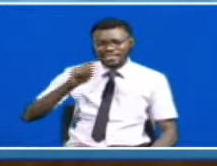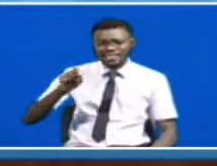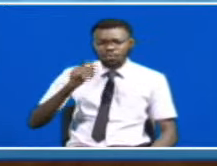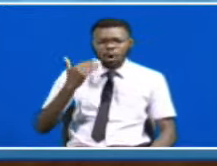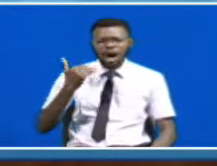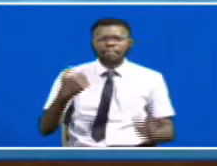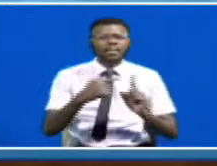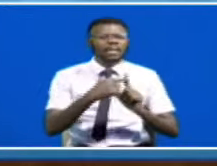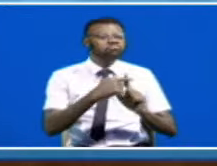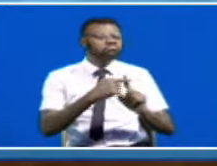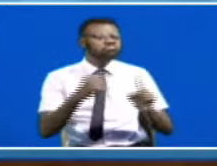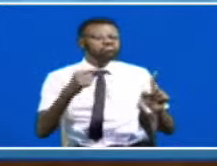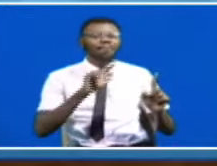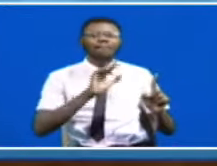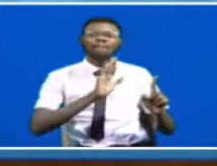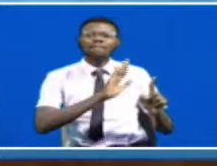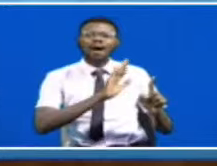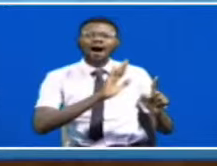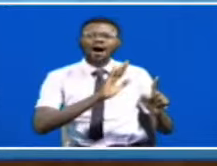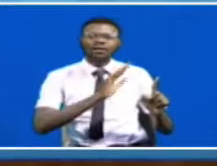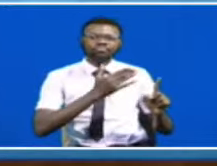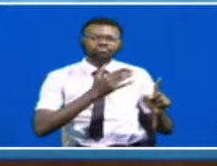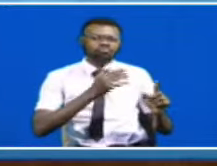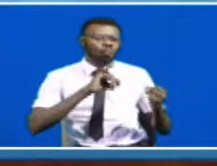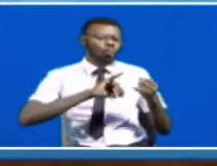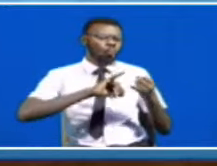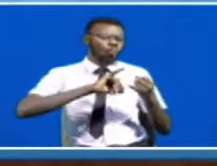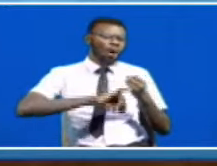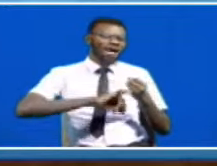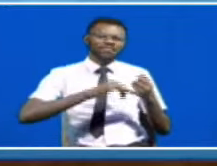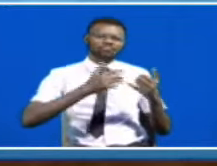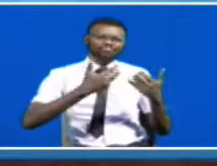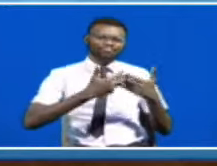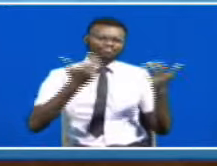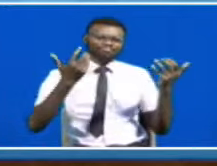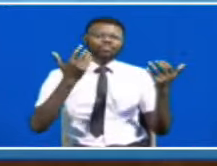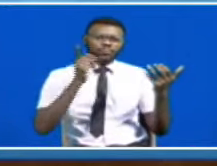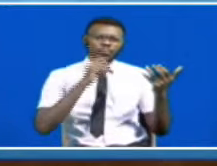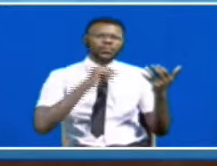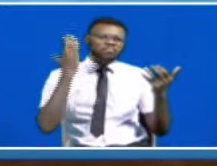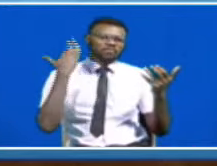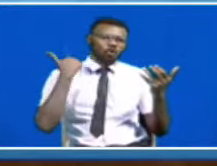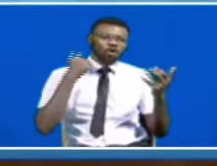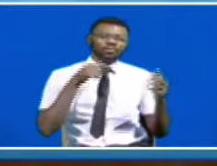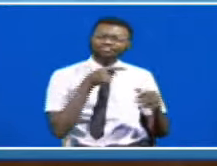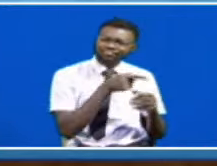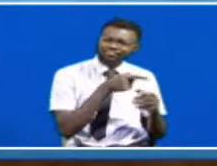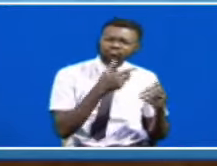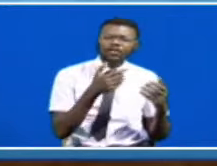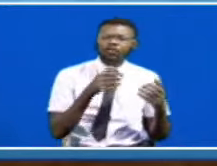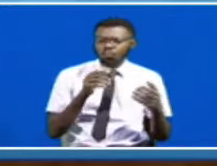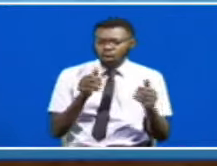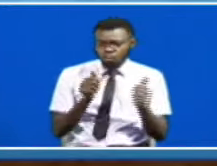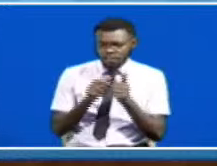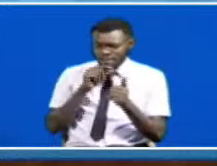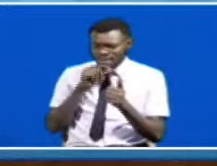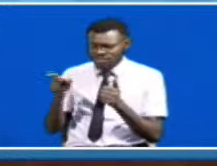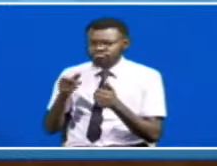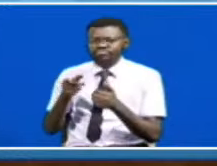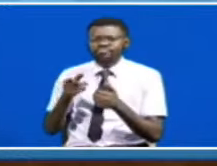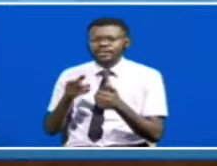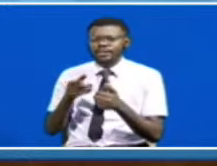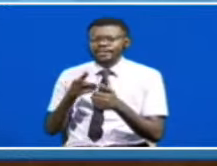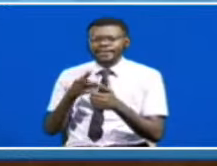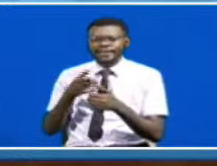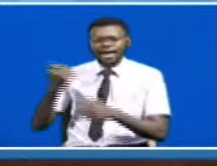his ex-wife and another man in a violent rampage. The suspect, who separated from his wife a month ago, broke into the